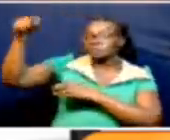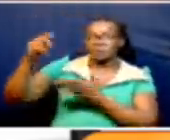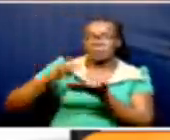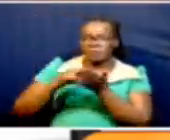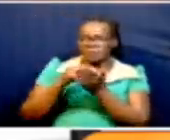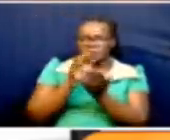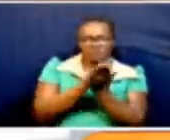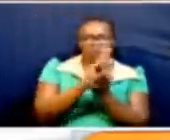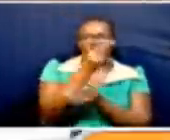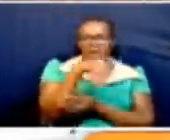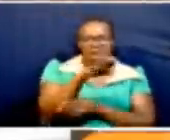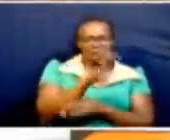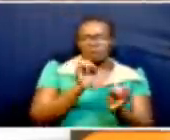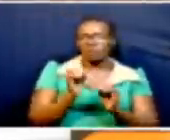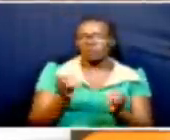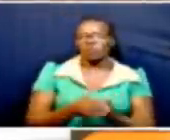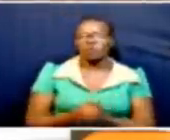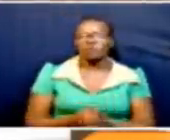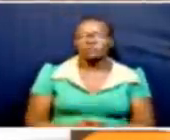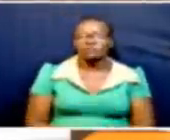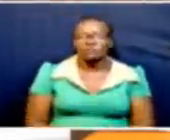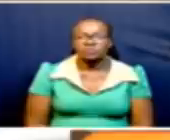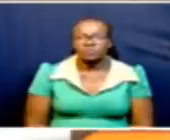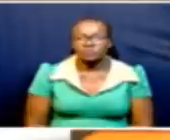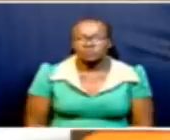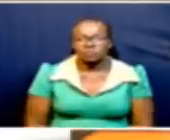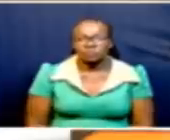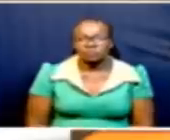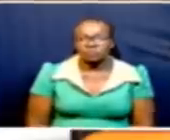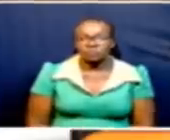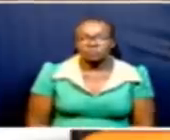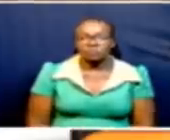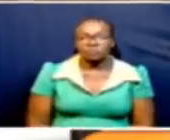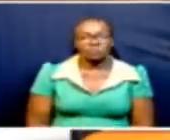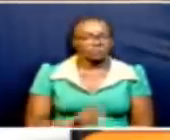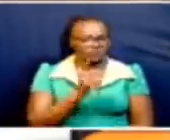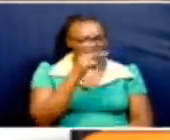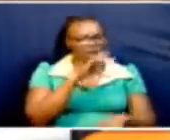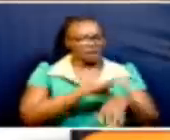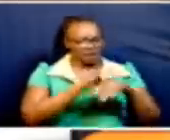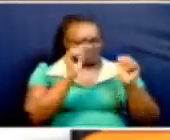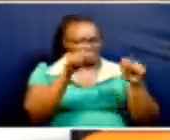this. They can track all these amounts. Did they get Goldenberg? Did they get... Did they get NYS?